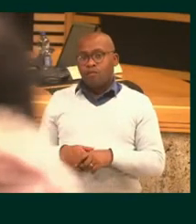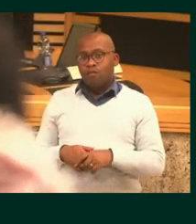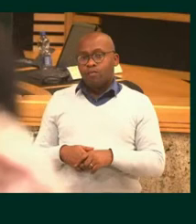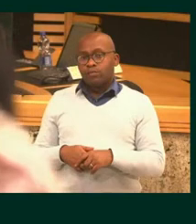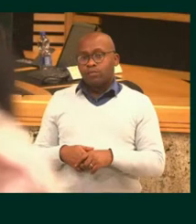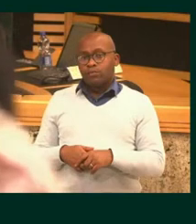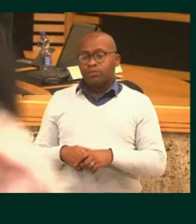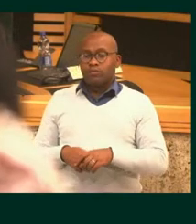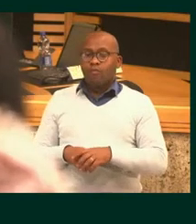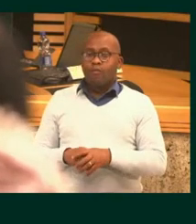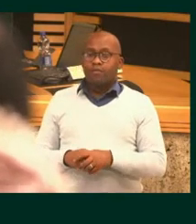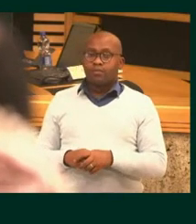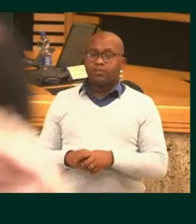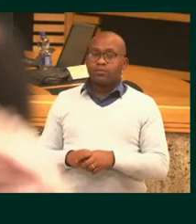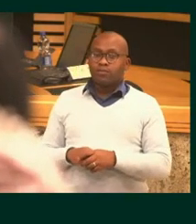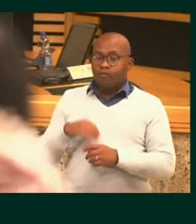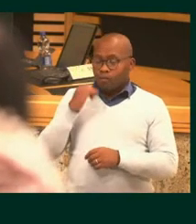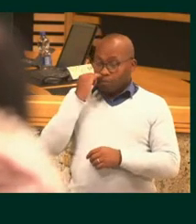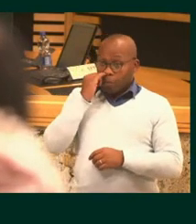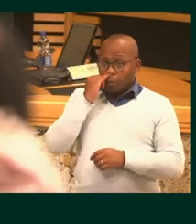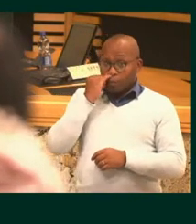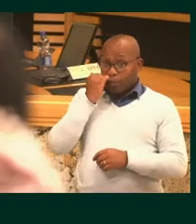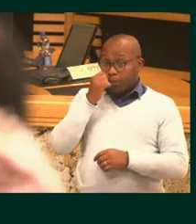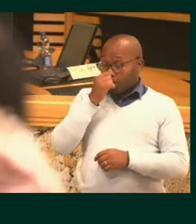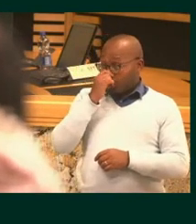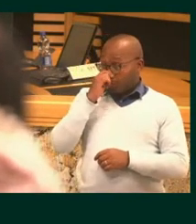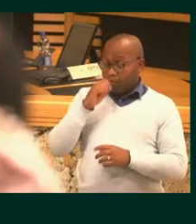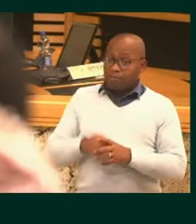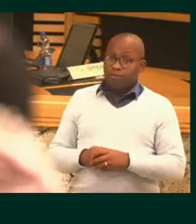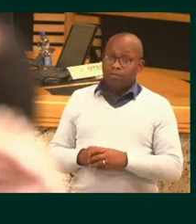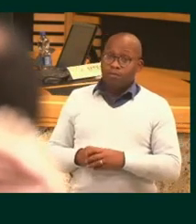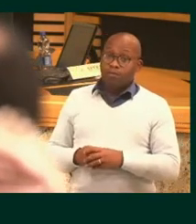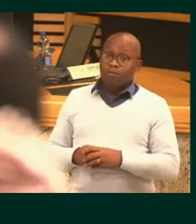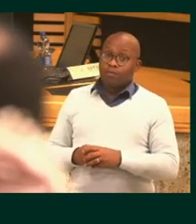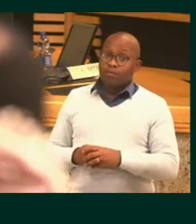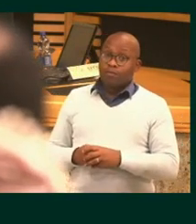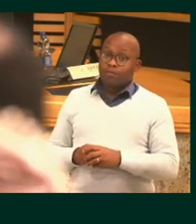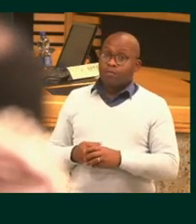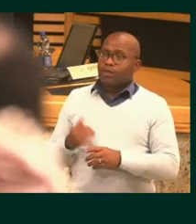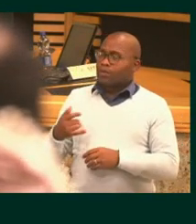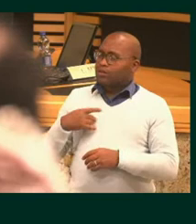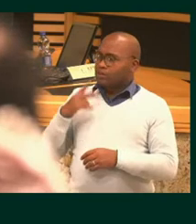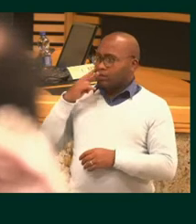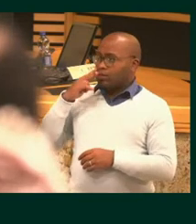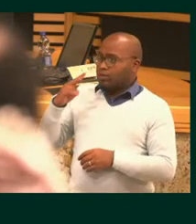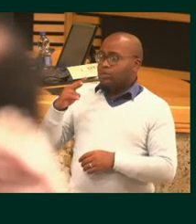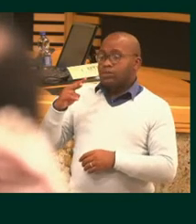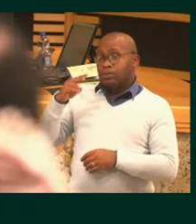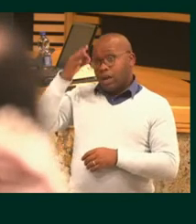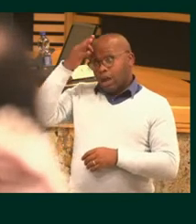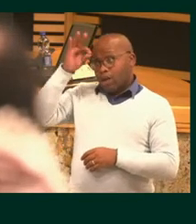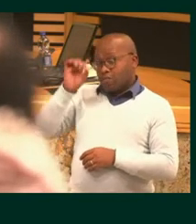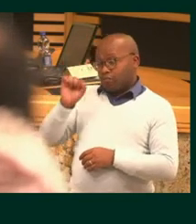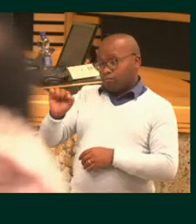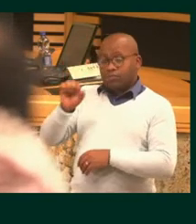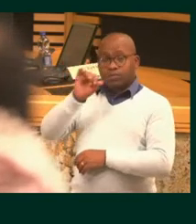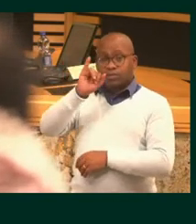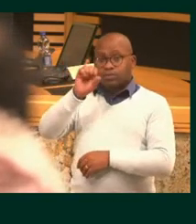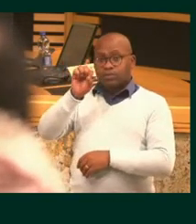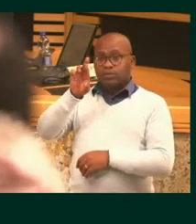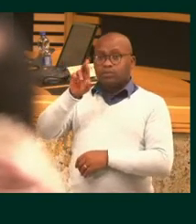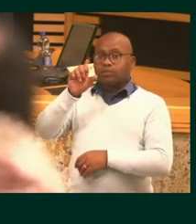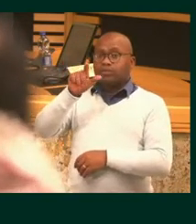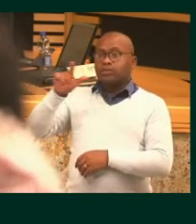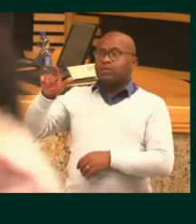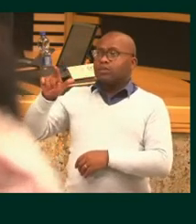people be certained by The Arrogant stance adopted by Israel government ever since the illegal occupation of